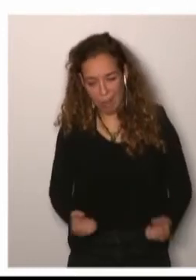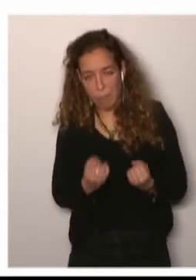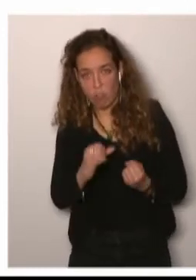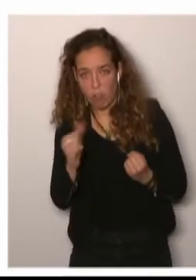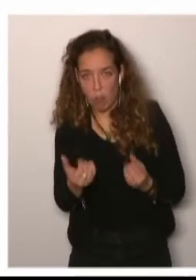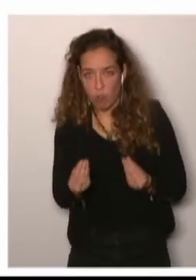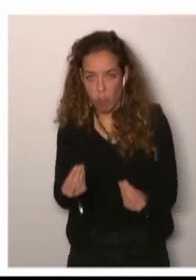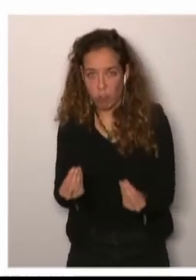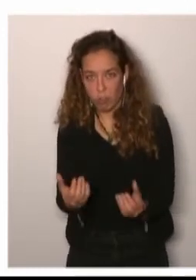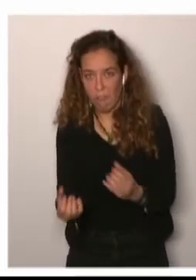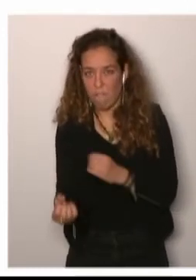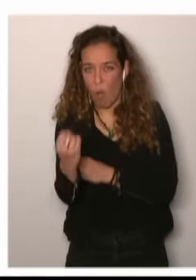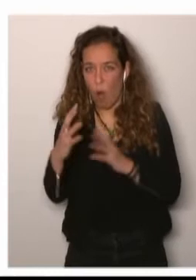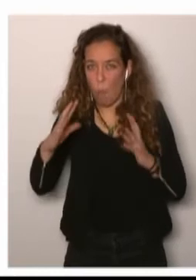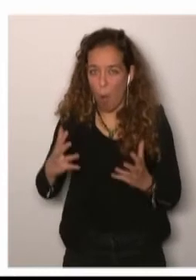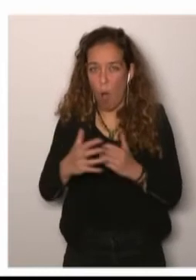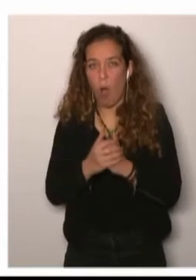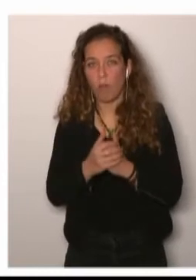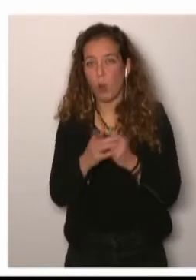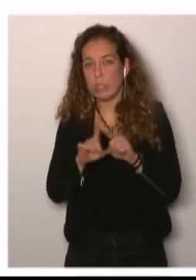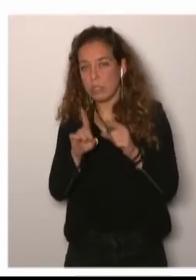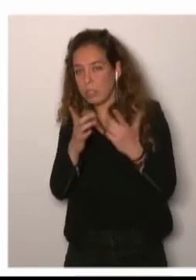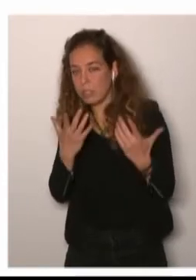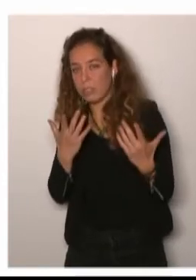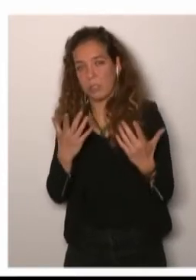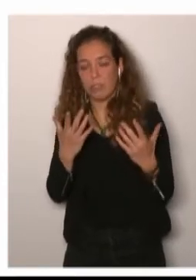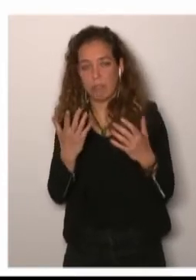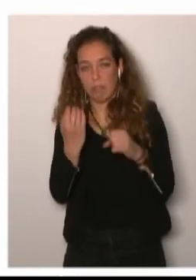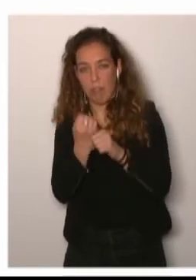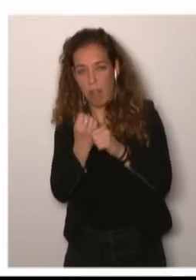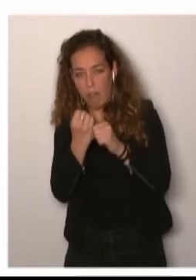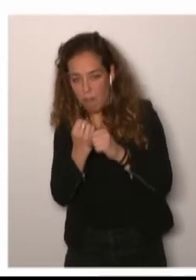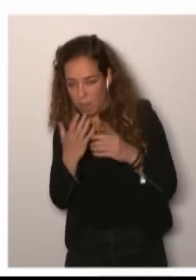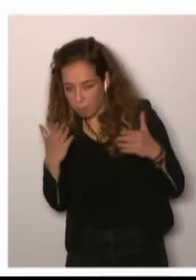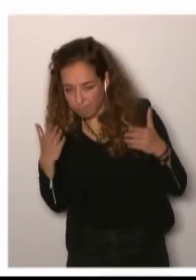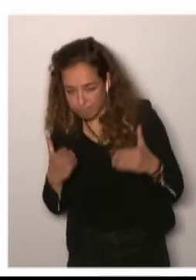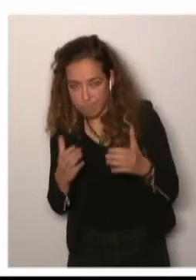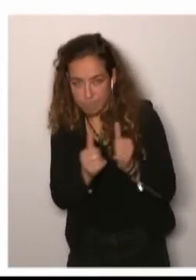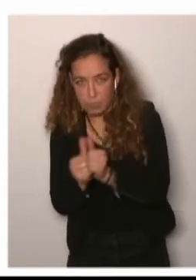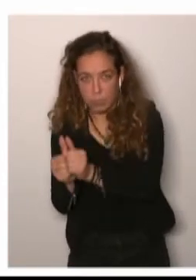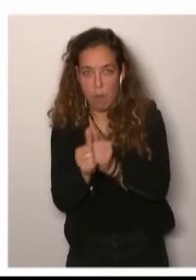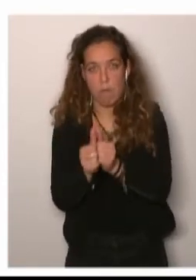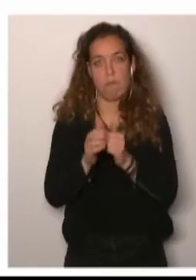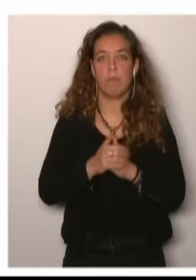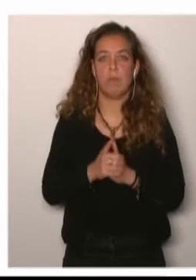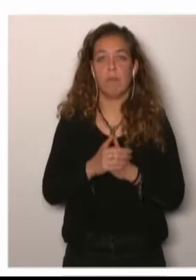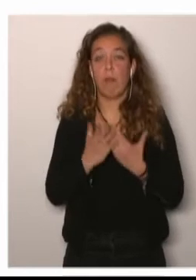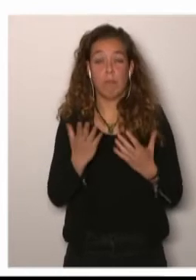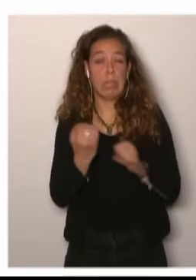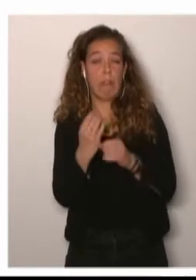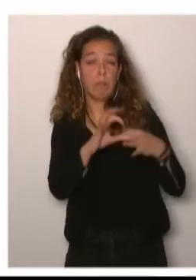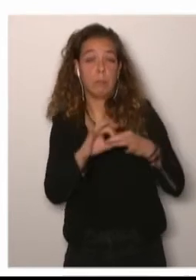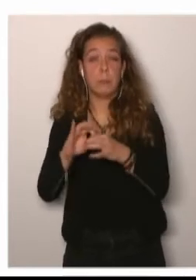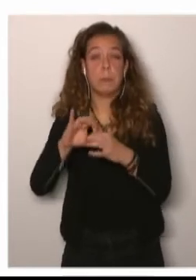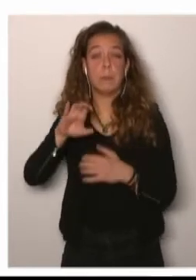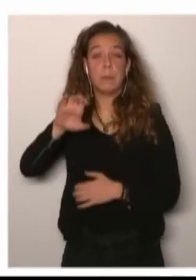European Network of Pediatric Research at the EMA and PRIMA, which aims to facilitate studies in order to increase the availability of